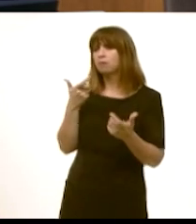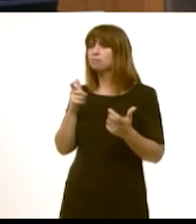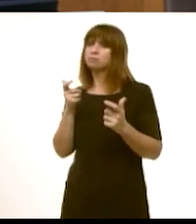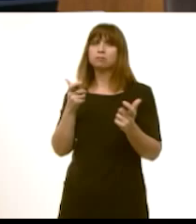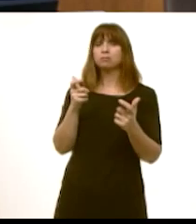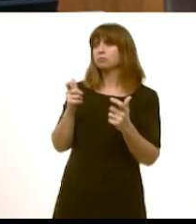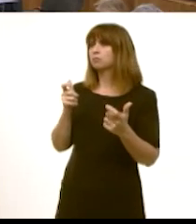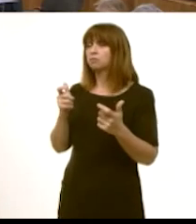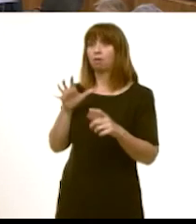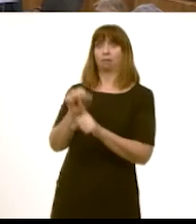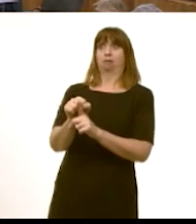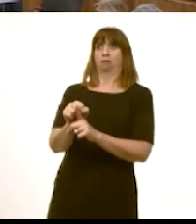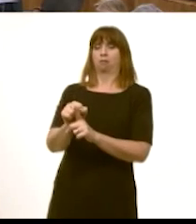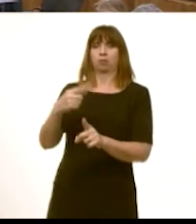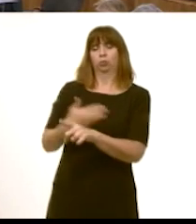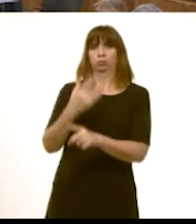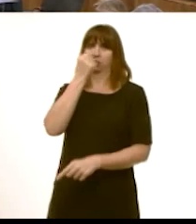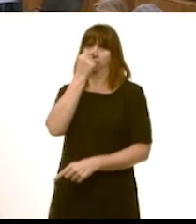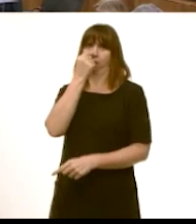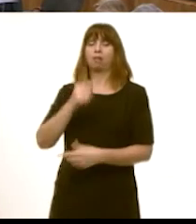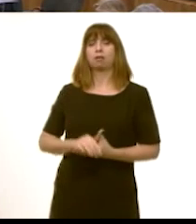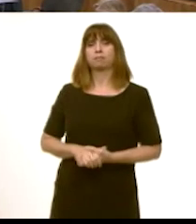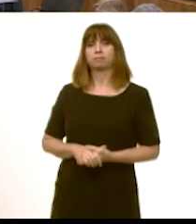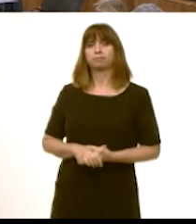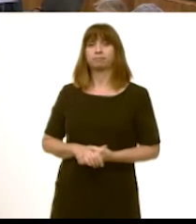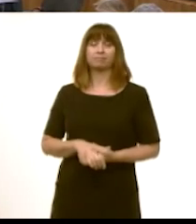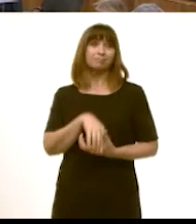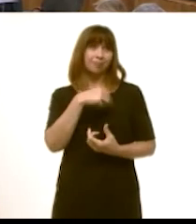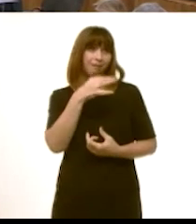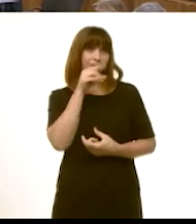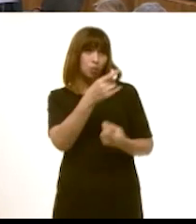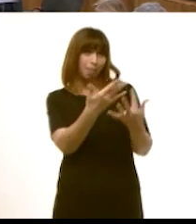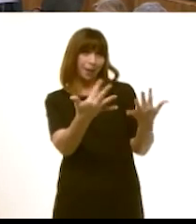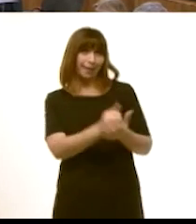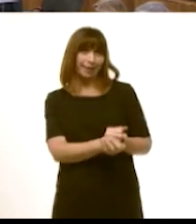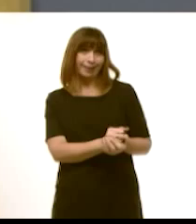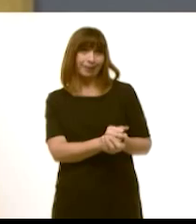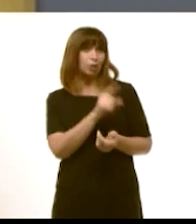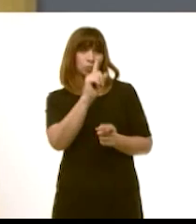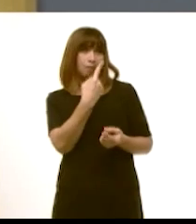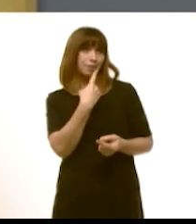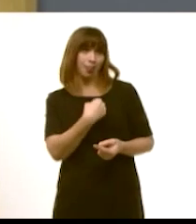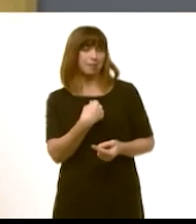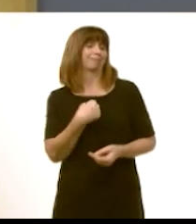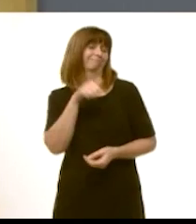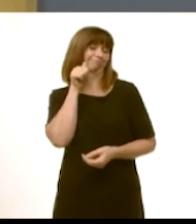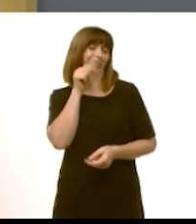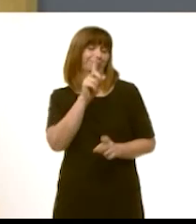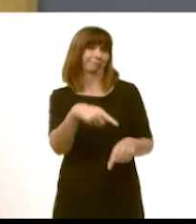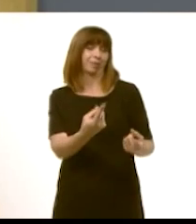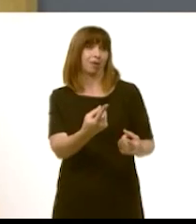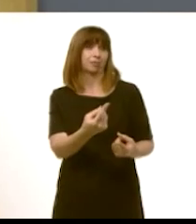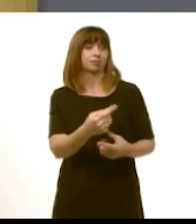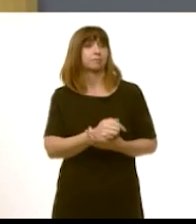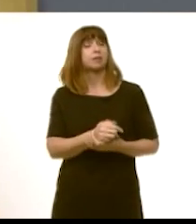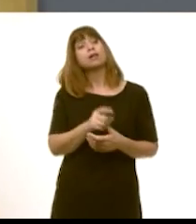abuse as quickly as possible. I'm not surprised you're not able to give me a figure, First Minister, but even if you could, the official